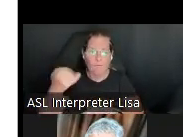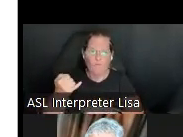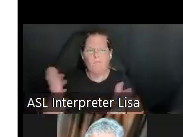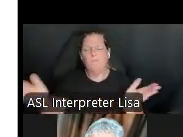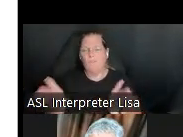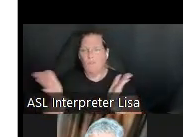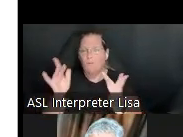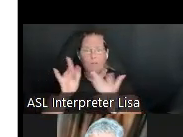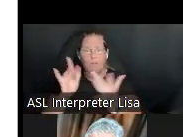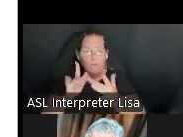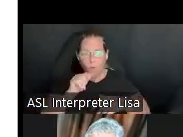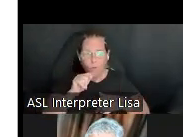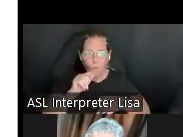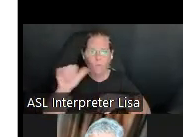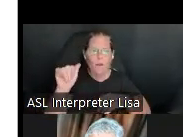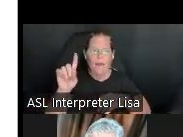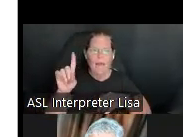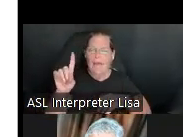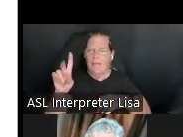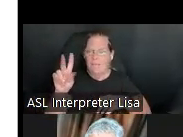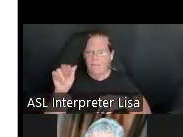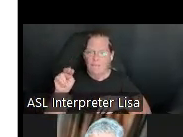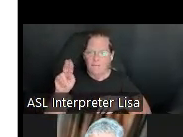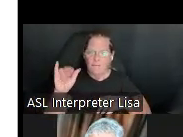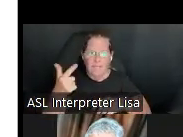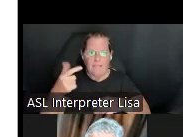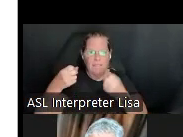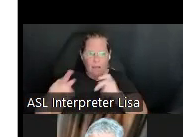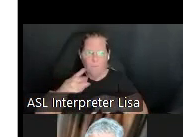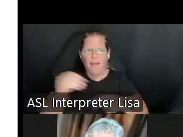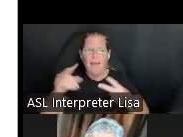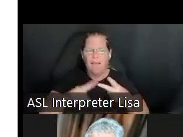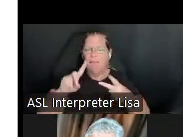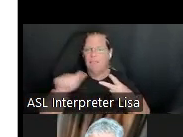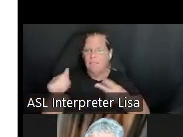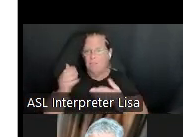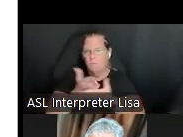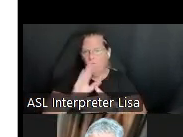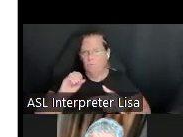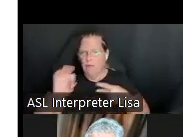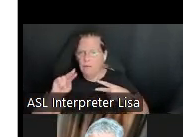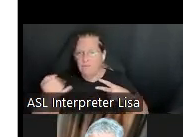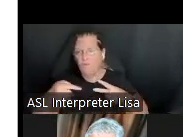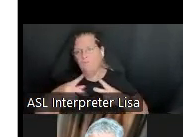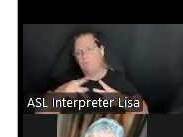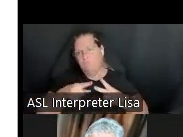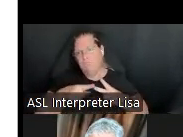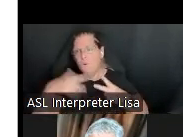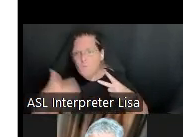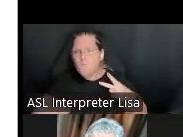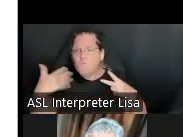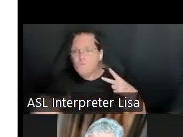reach out to Advancing Opportunities and Disability Rights of New Jersey. We're very fortunate to have that kind